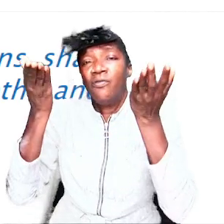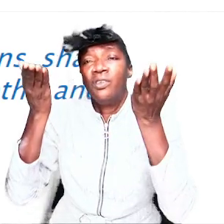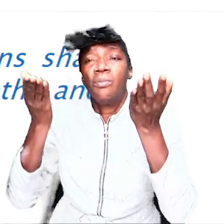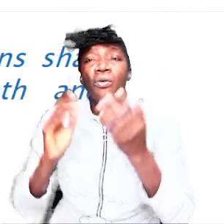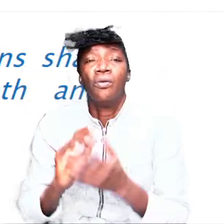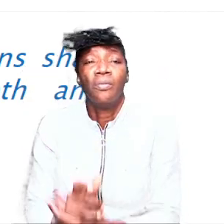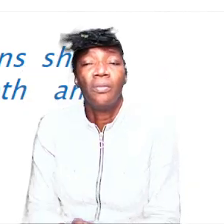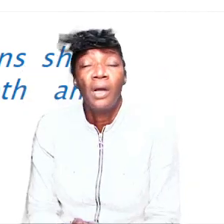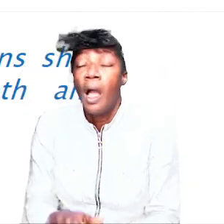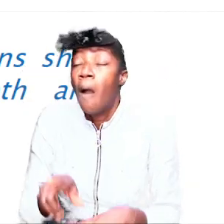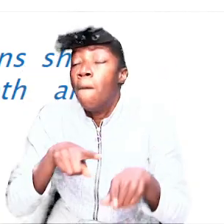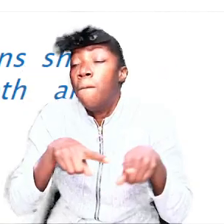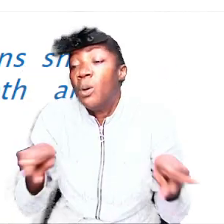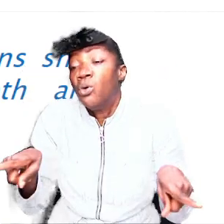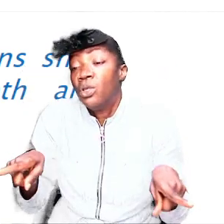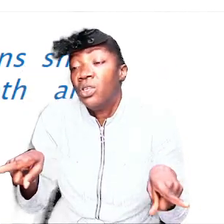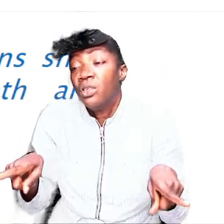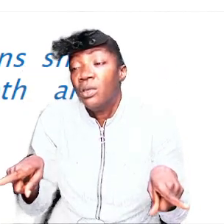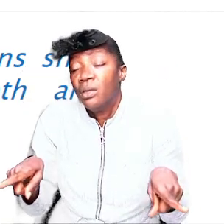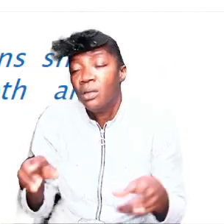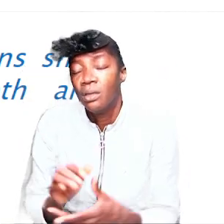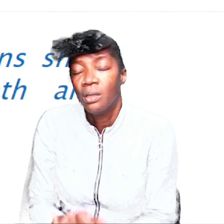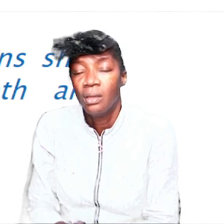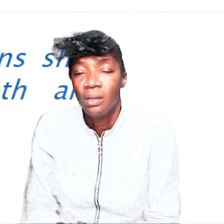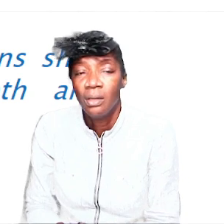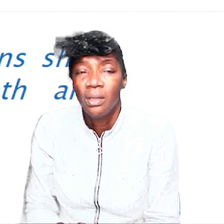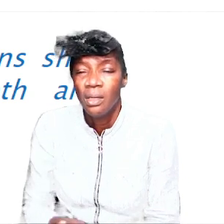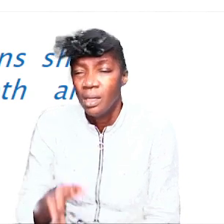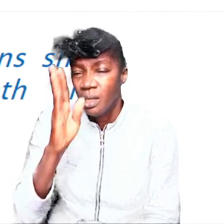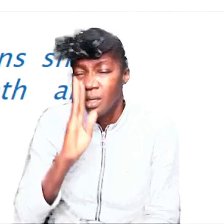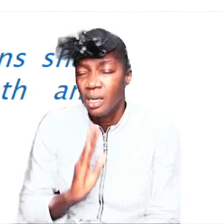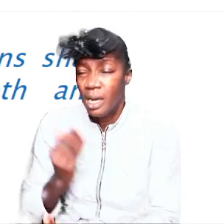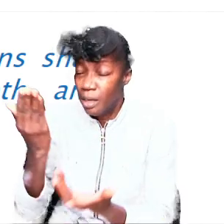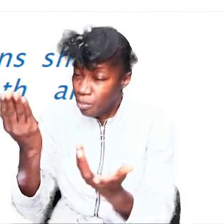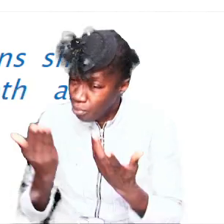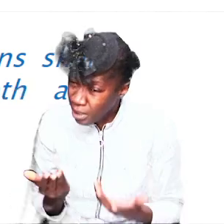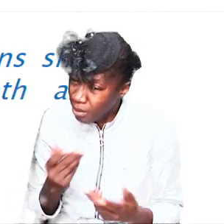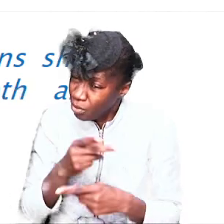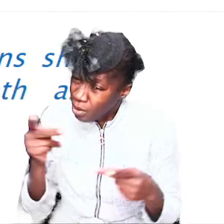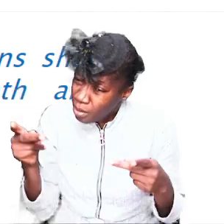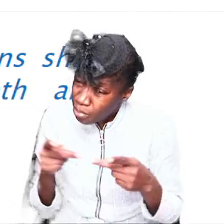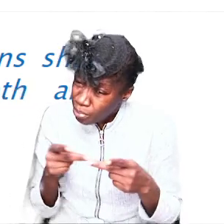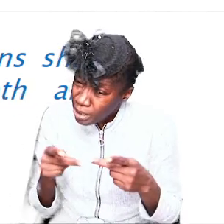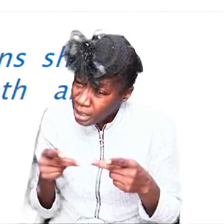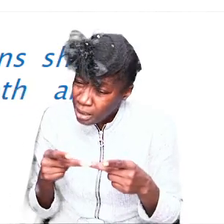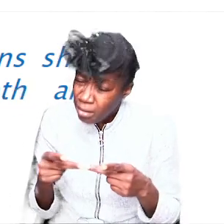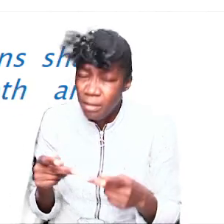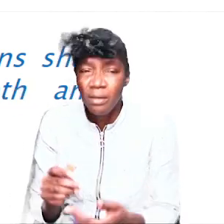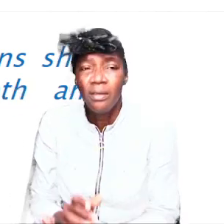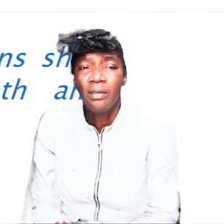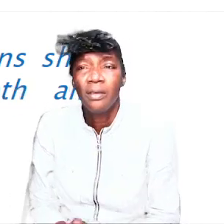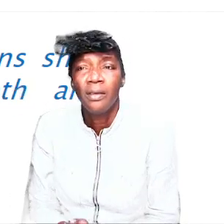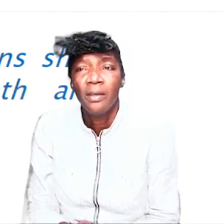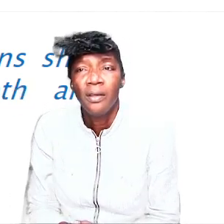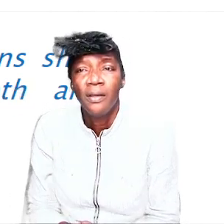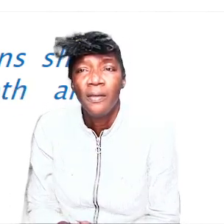But because of all that the man was doing, God bring him to the point, and God will bring us to the point,